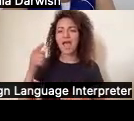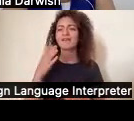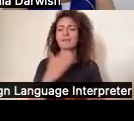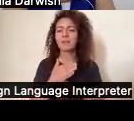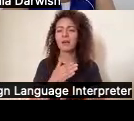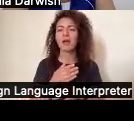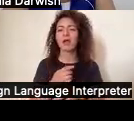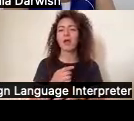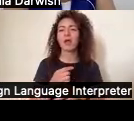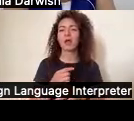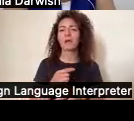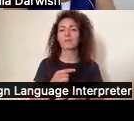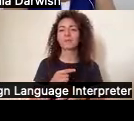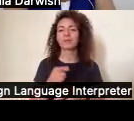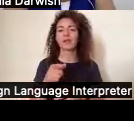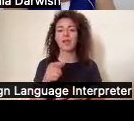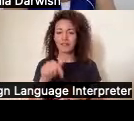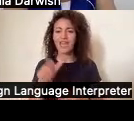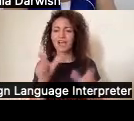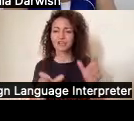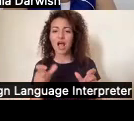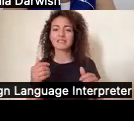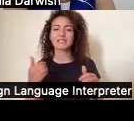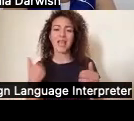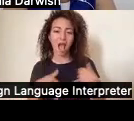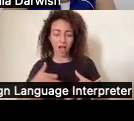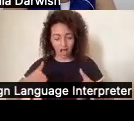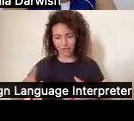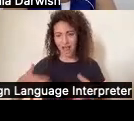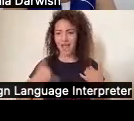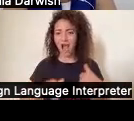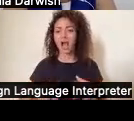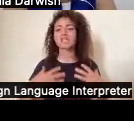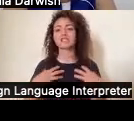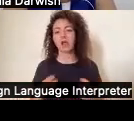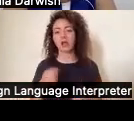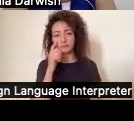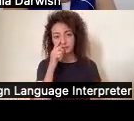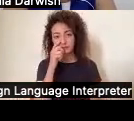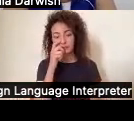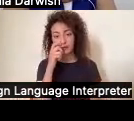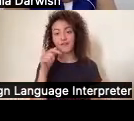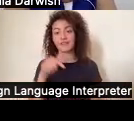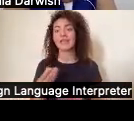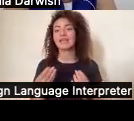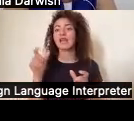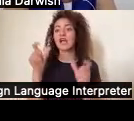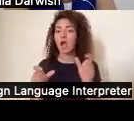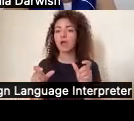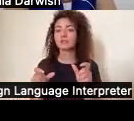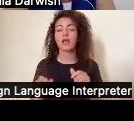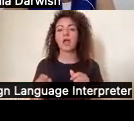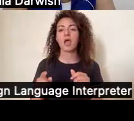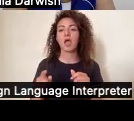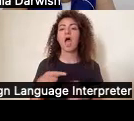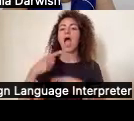medical targeted disabilities. We have high level of satisfaction of beneficiaries with the proximity, frequency, and amount of